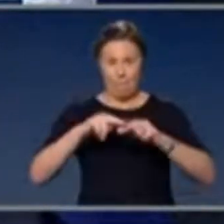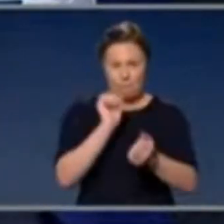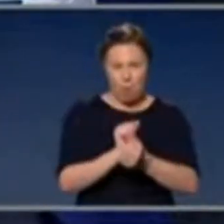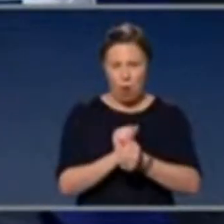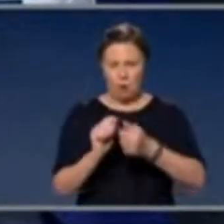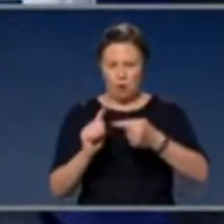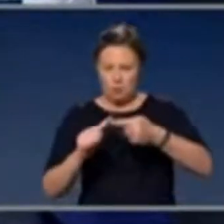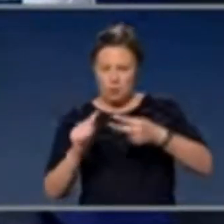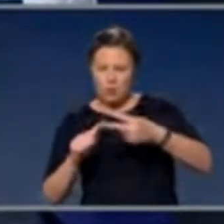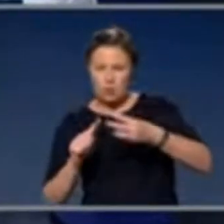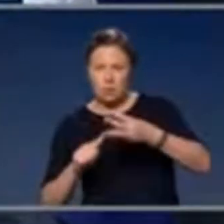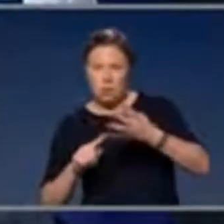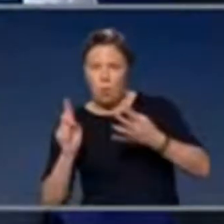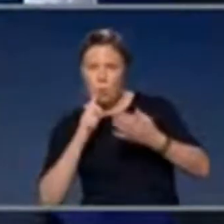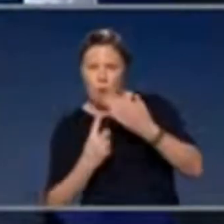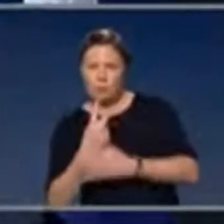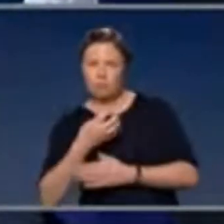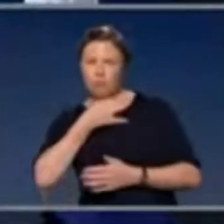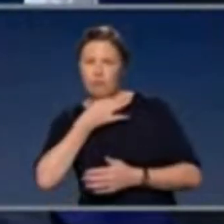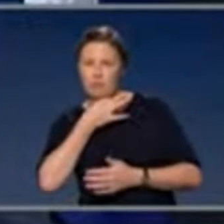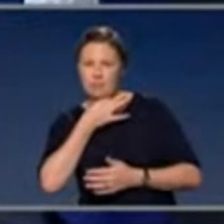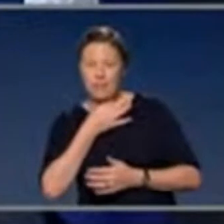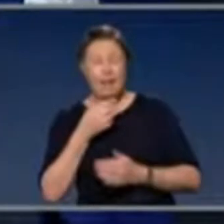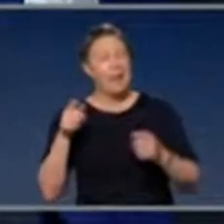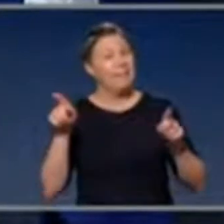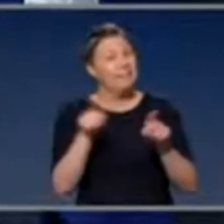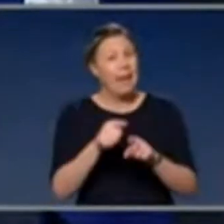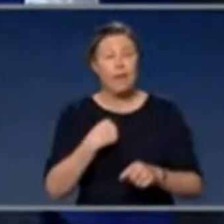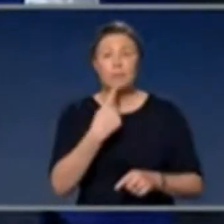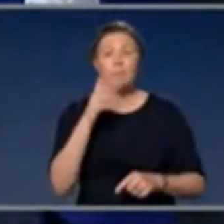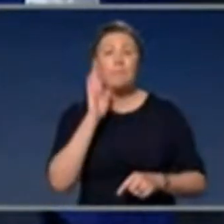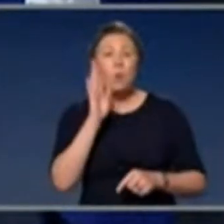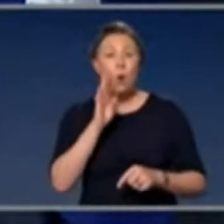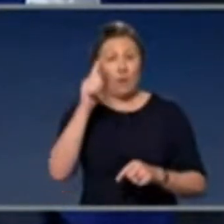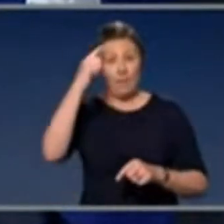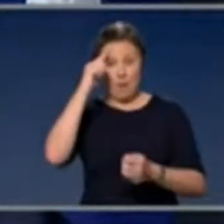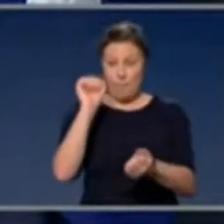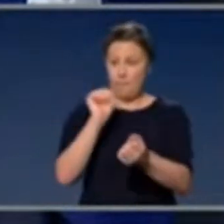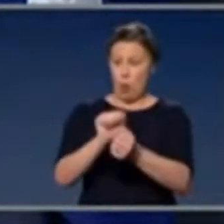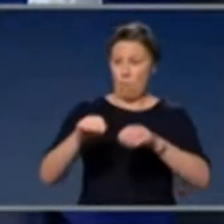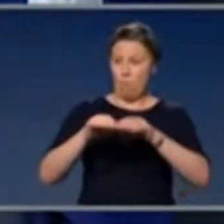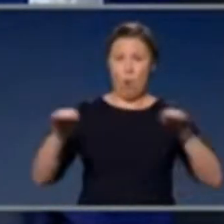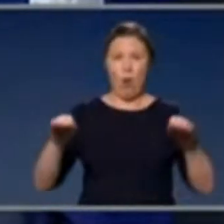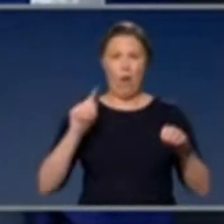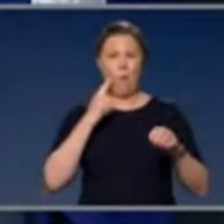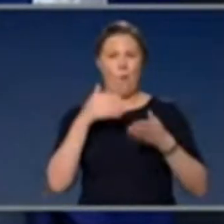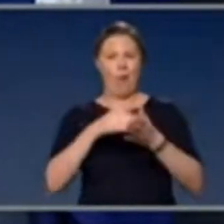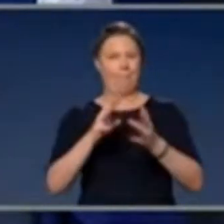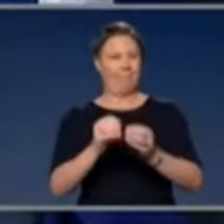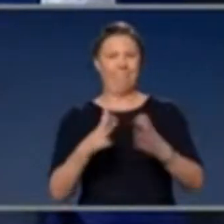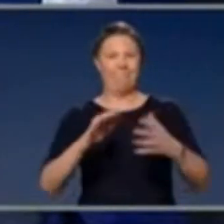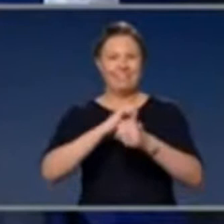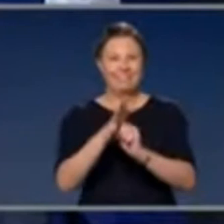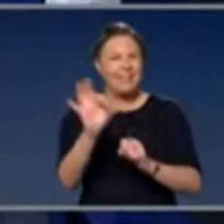live alongside COVID is testing, tracing and outbreak containment. And that's where I think you've seen the New South